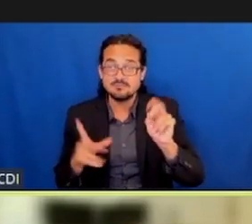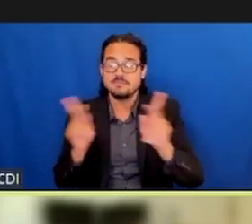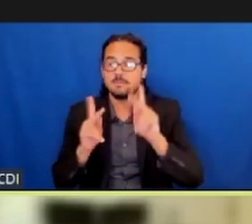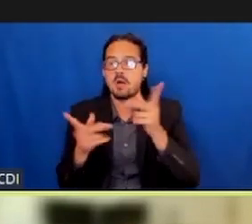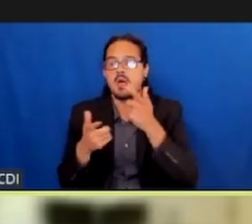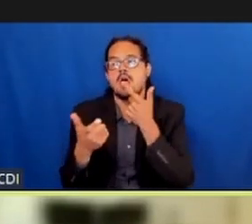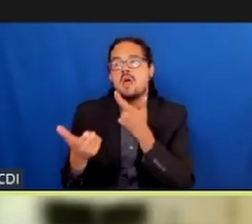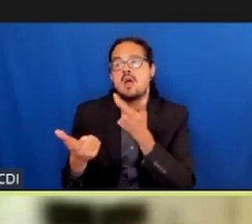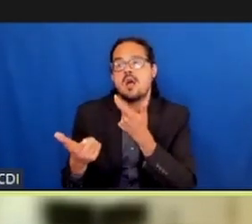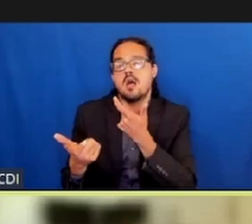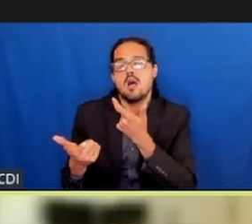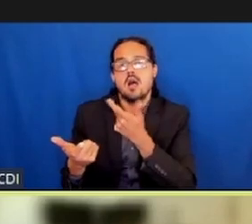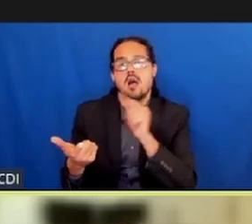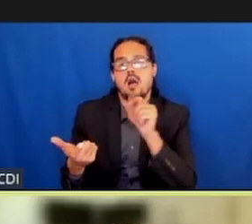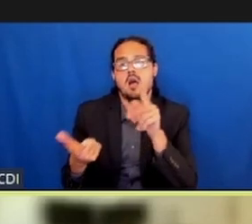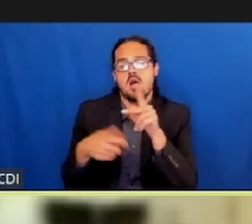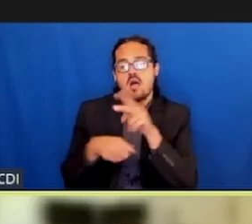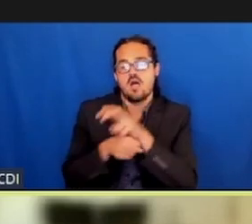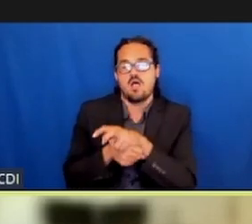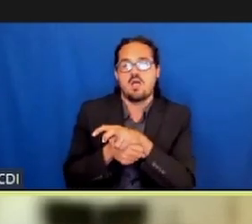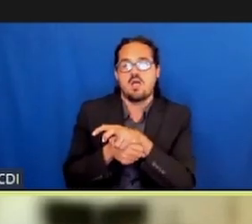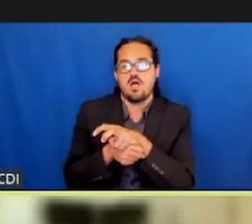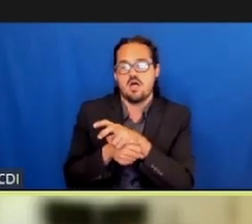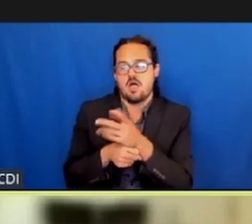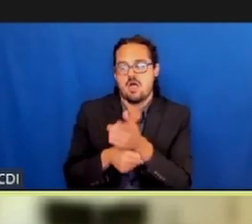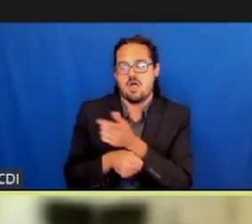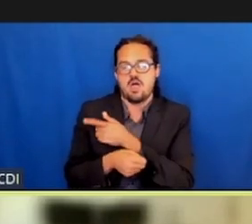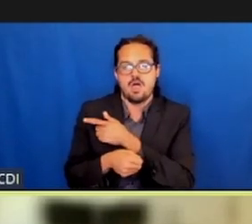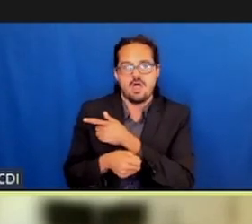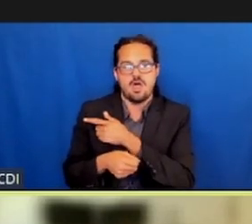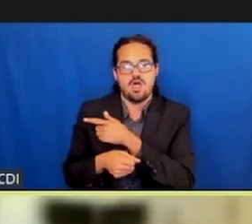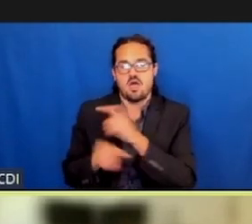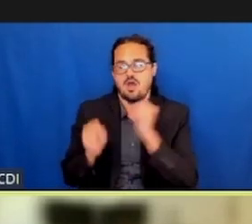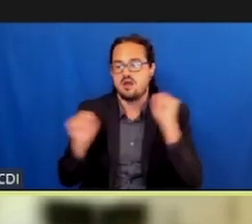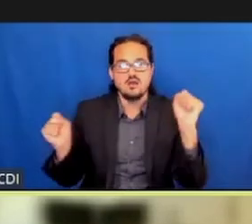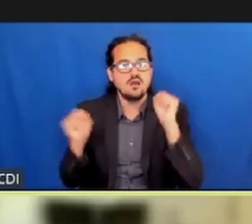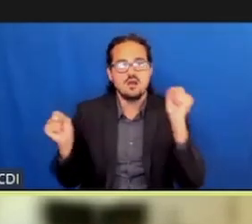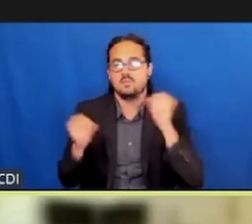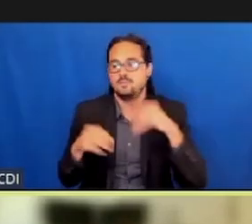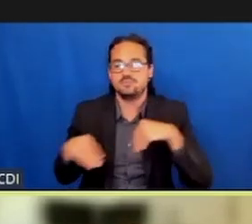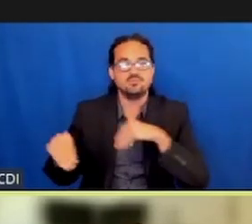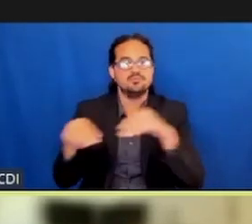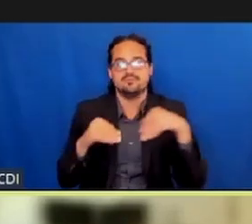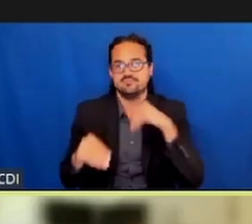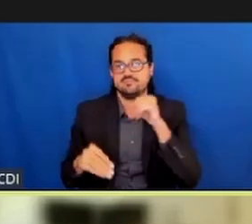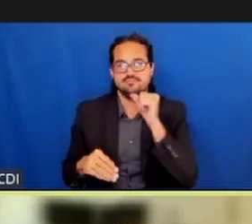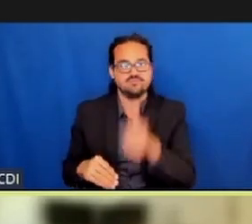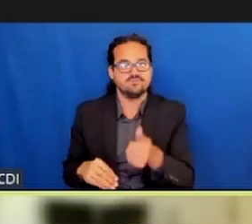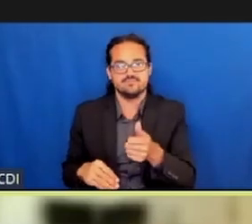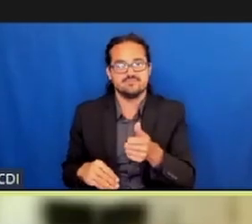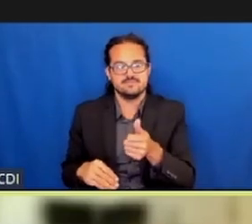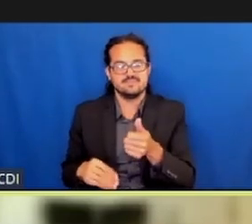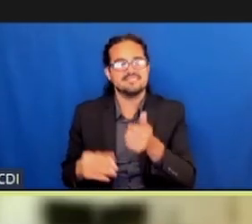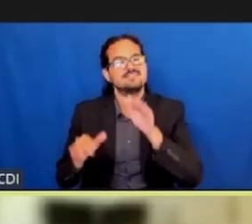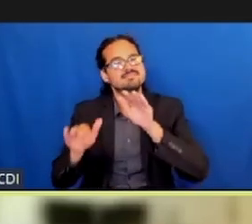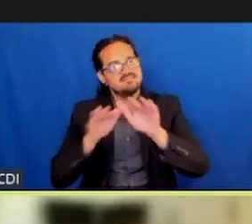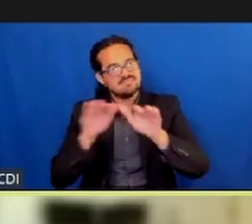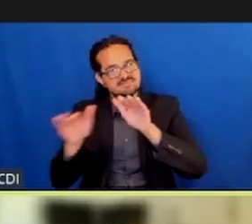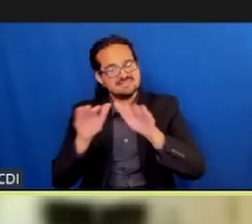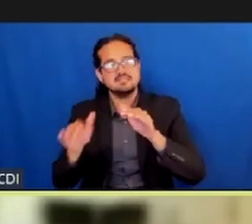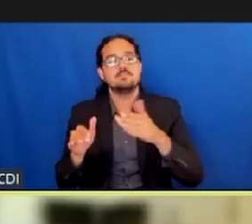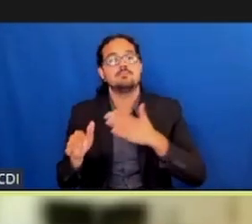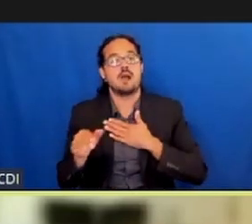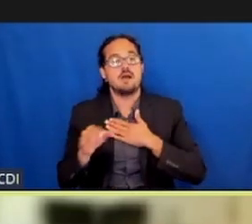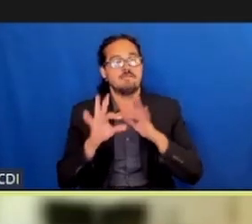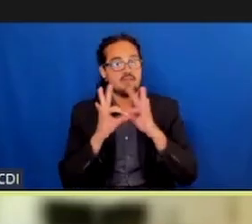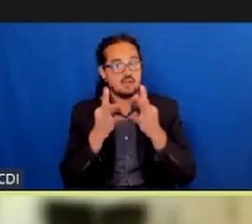want myself and my family and for all of us to think about those habits that served us well in terms of our health that we want to